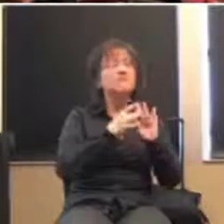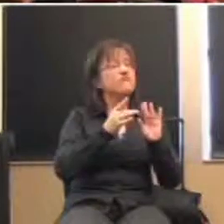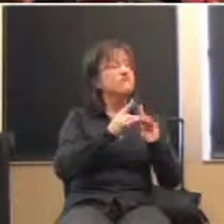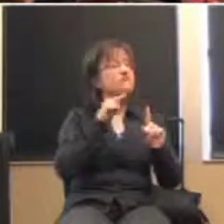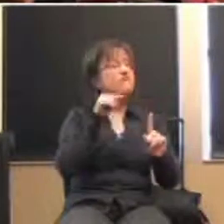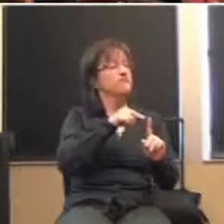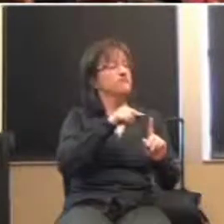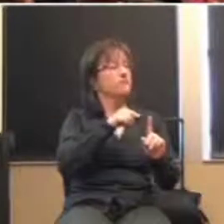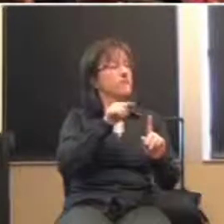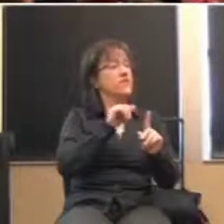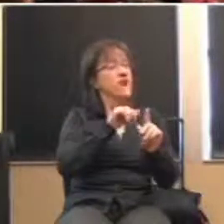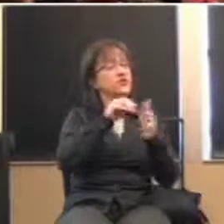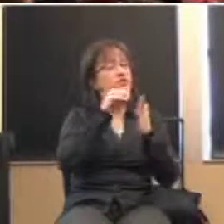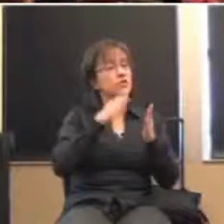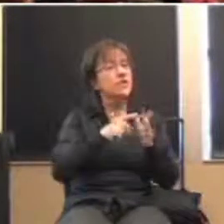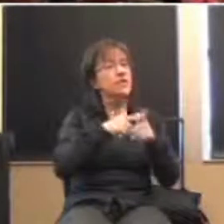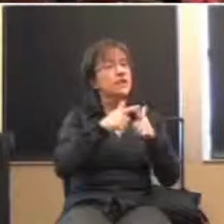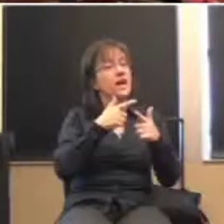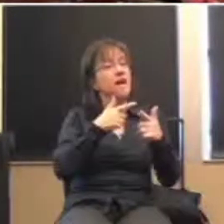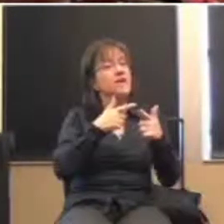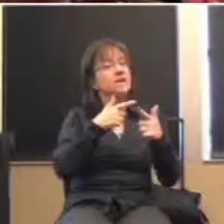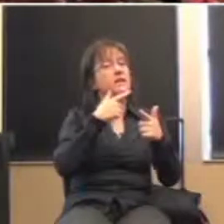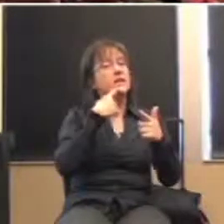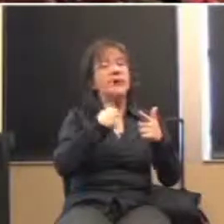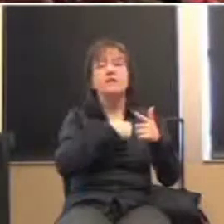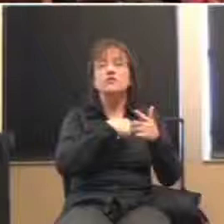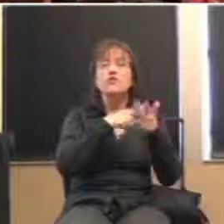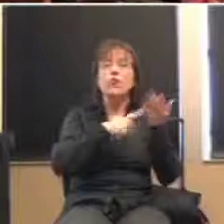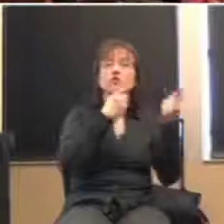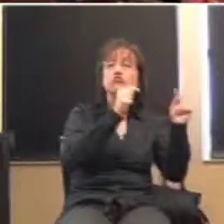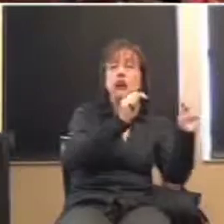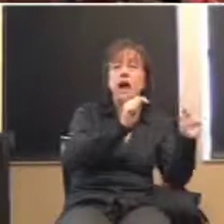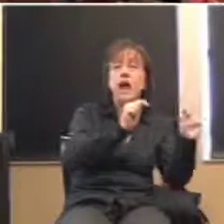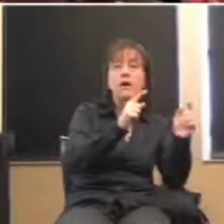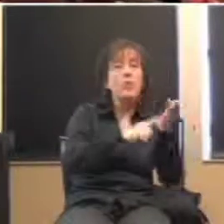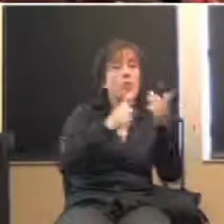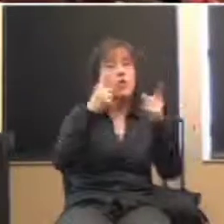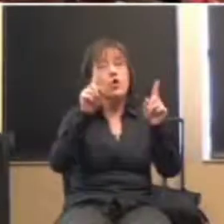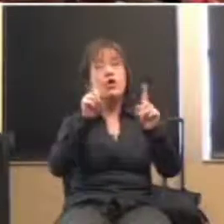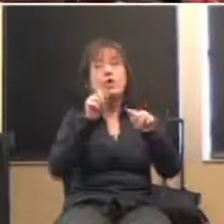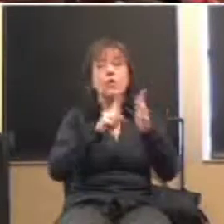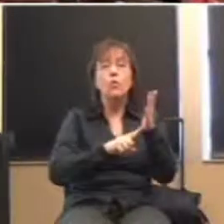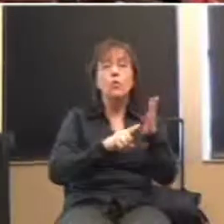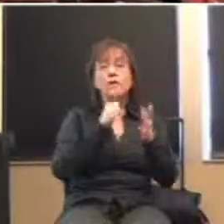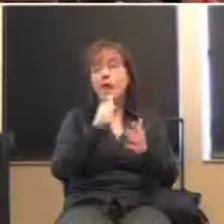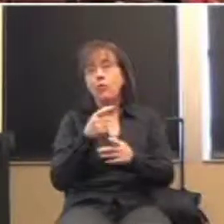student, and then tell us some interventions that you've tried. Have they worked, have they not worked? And we'll go